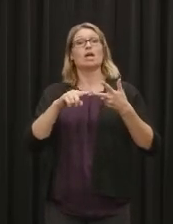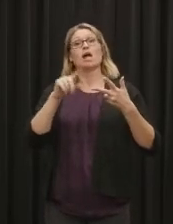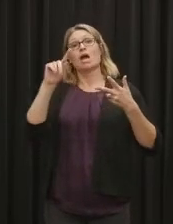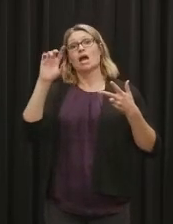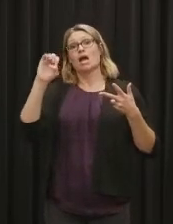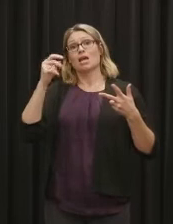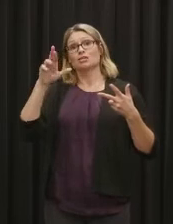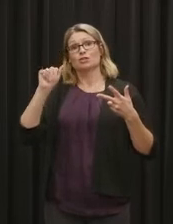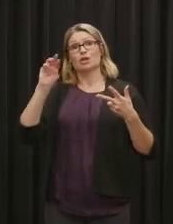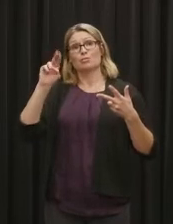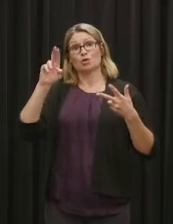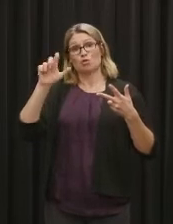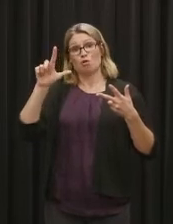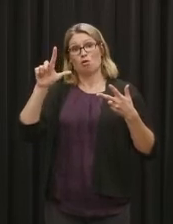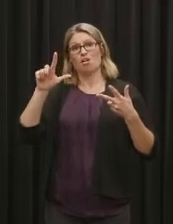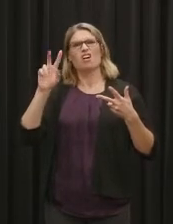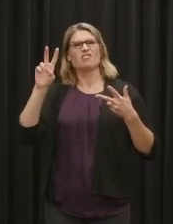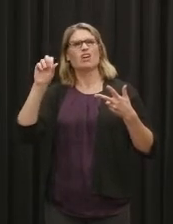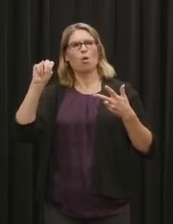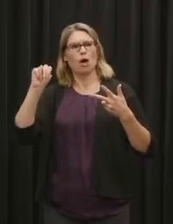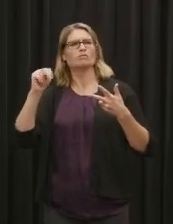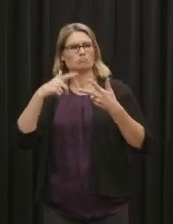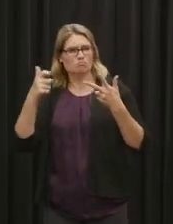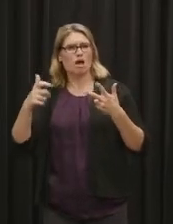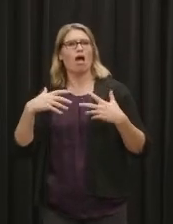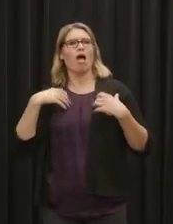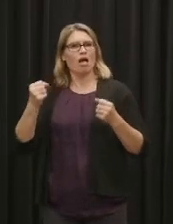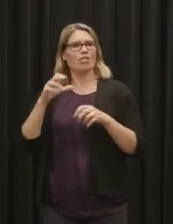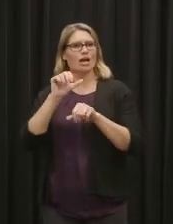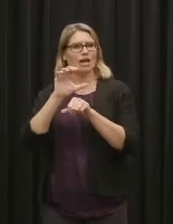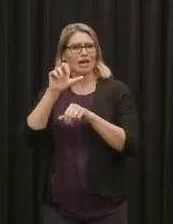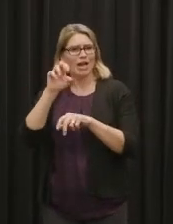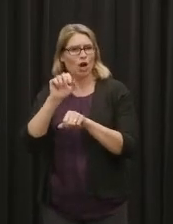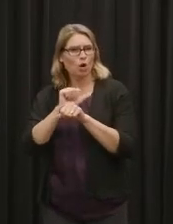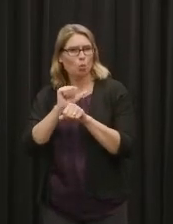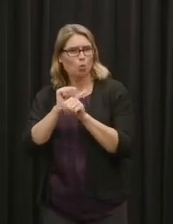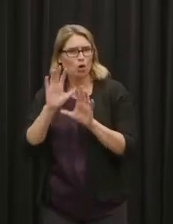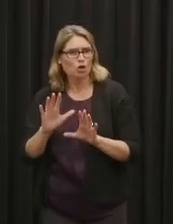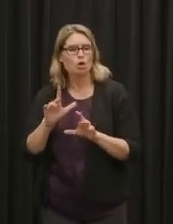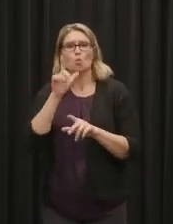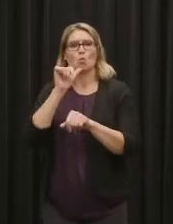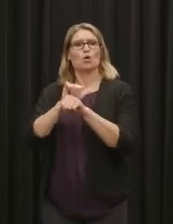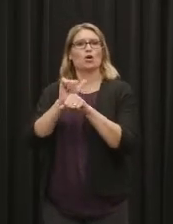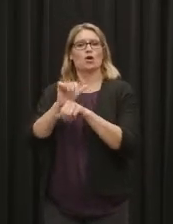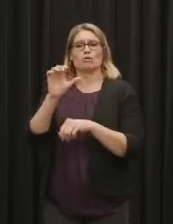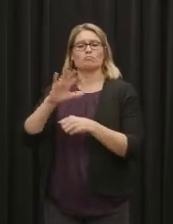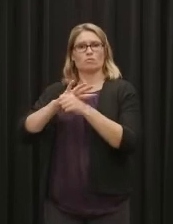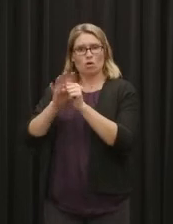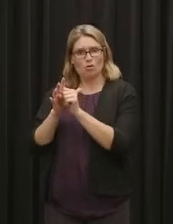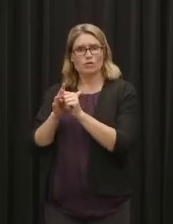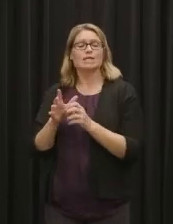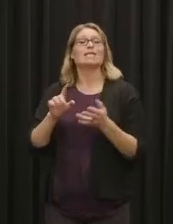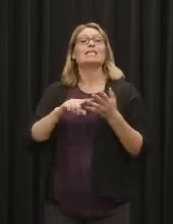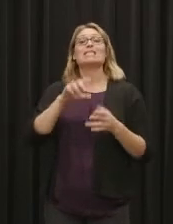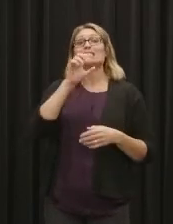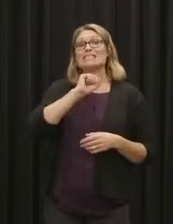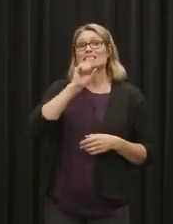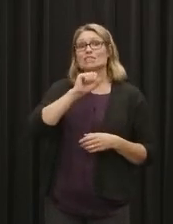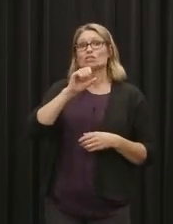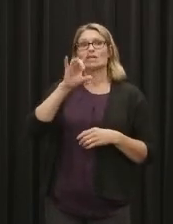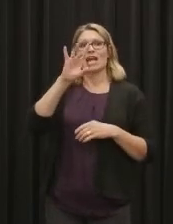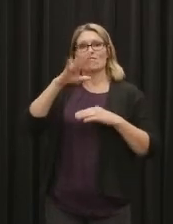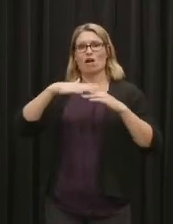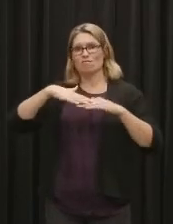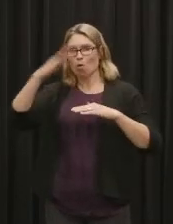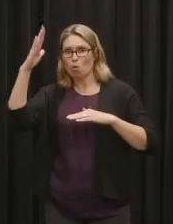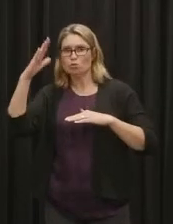Extramural Ambulance New Brunswick staff, healthcare workers involved in COVID units, seniors 85 and